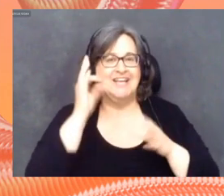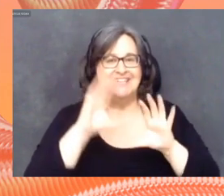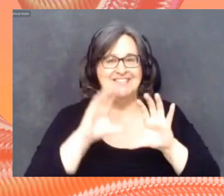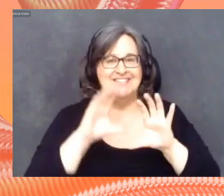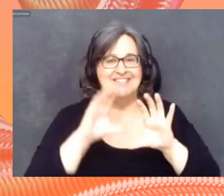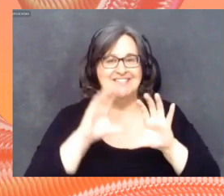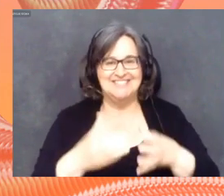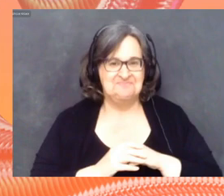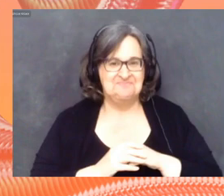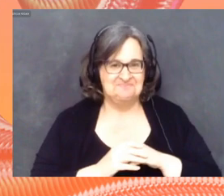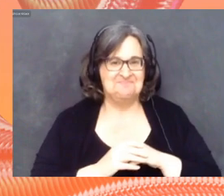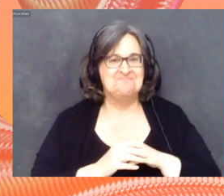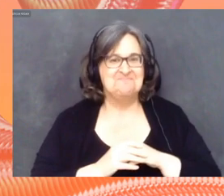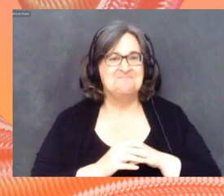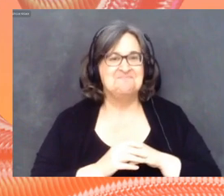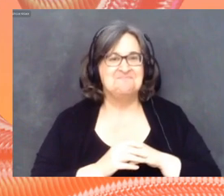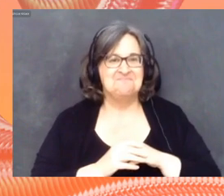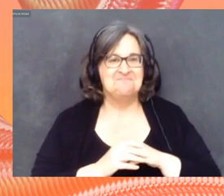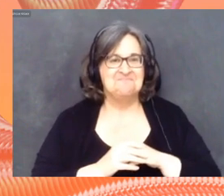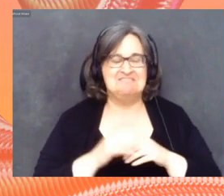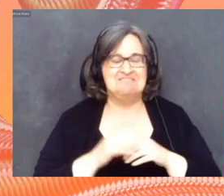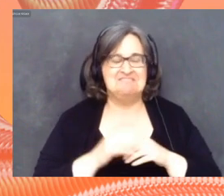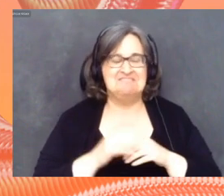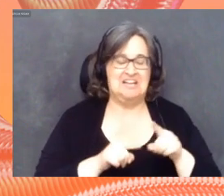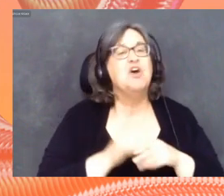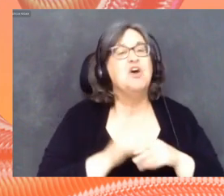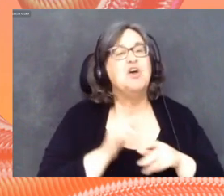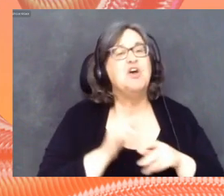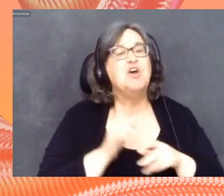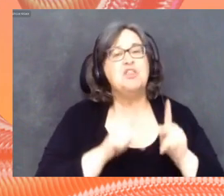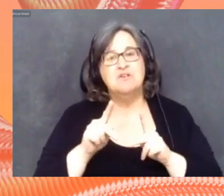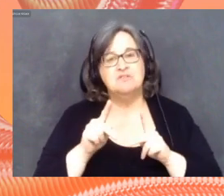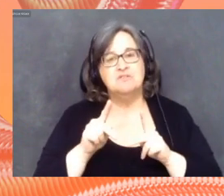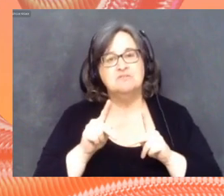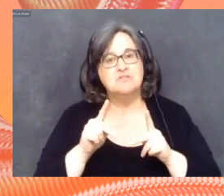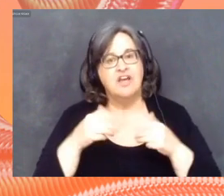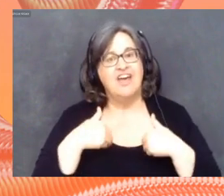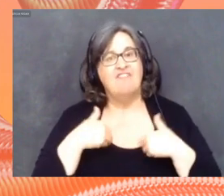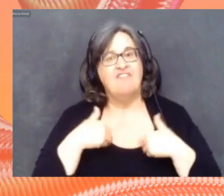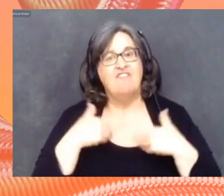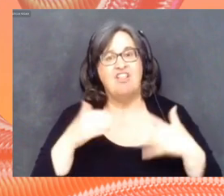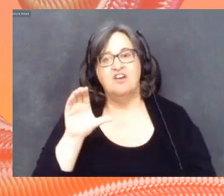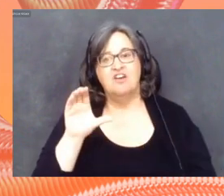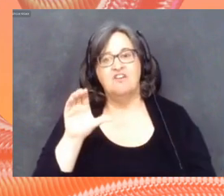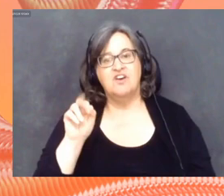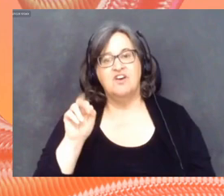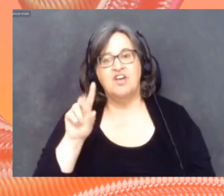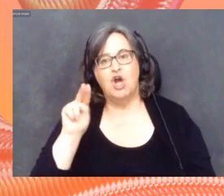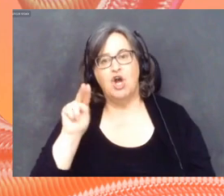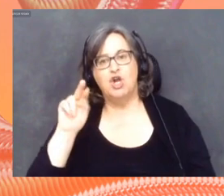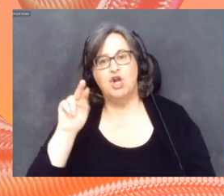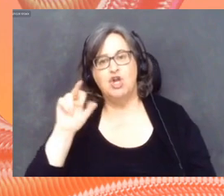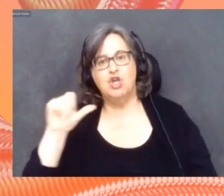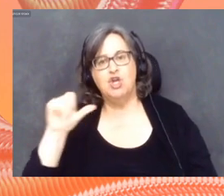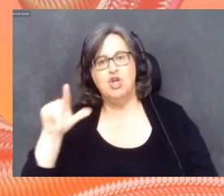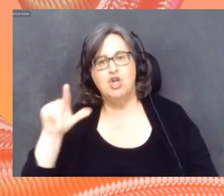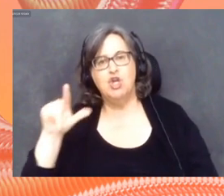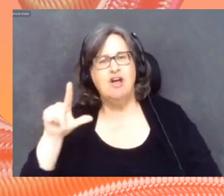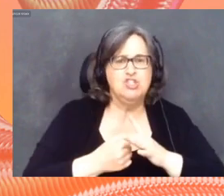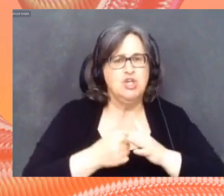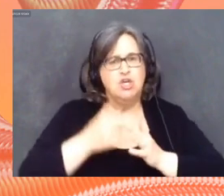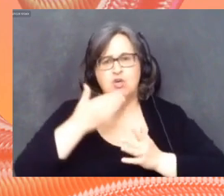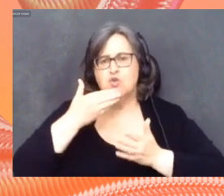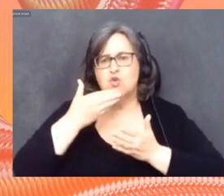And so the people with a lot of cardinal are really good at initiating the thing, beginning the thing. They're like, you know, they're good at